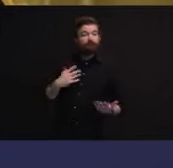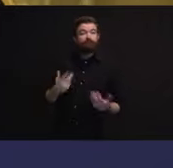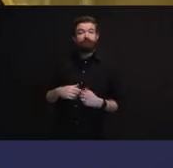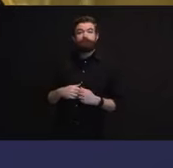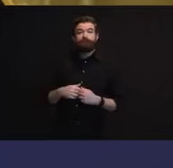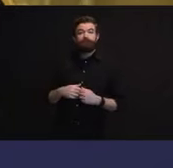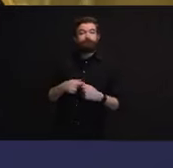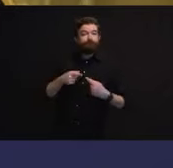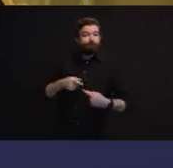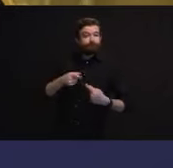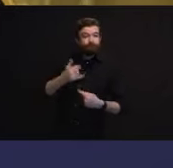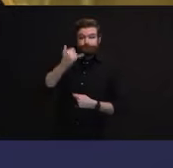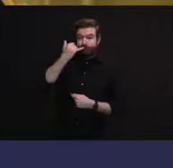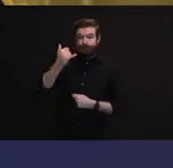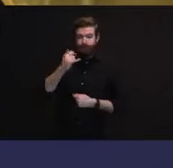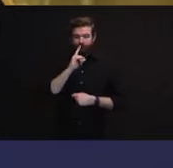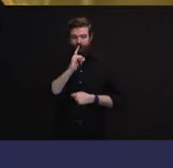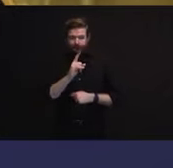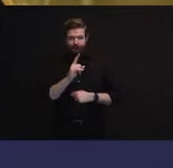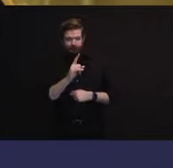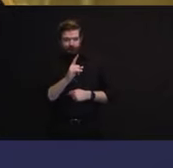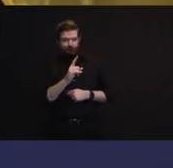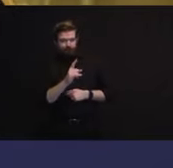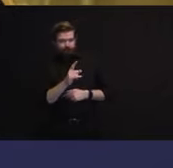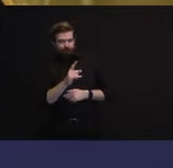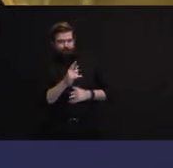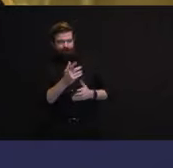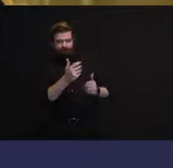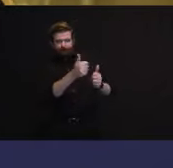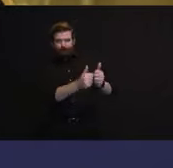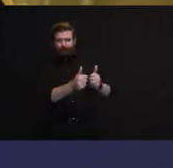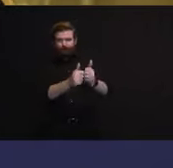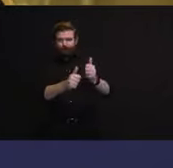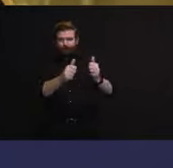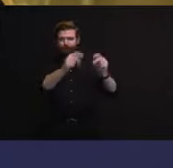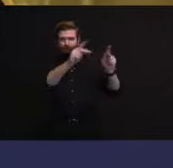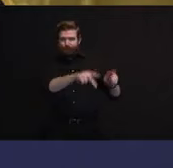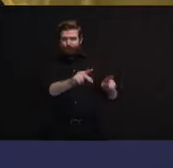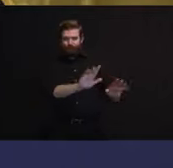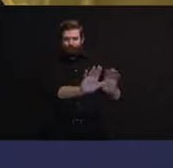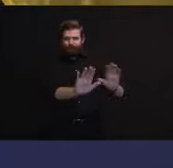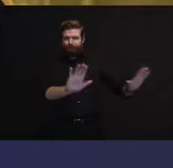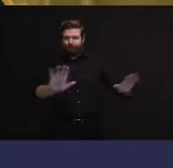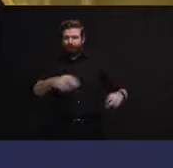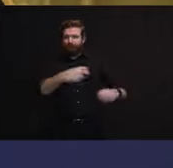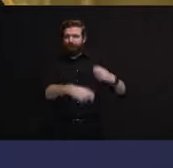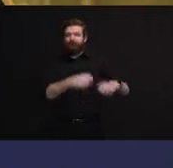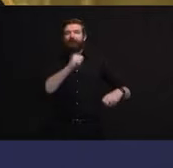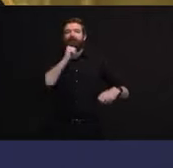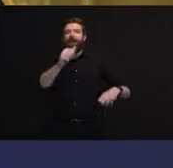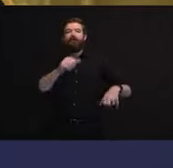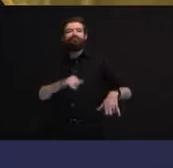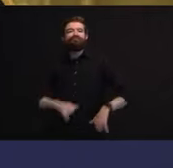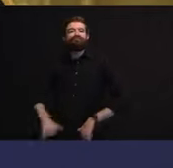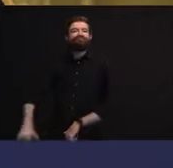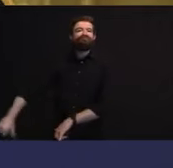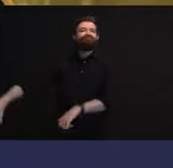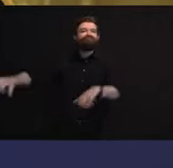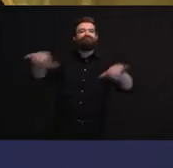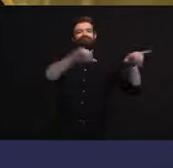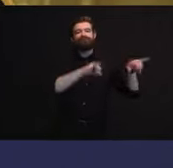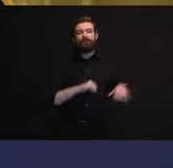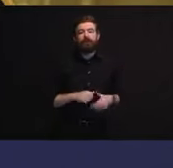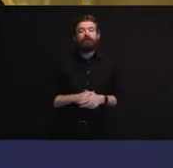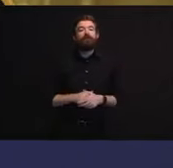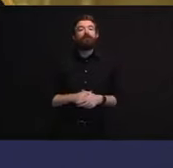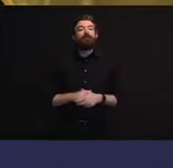a typical, not an only one. They might have been a gig worker, which has some specific issues around that. Another one where we have a lot